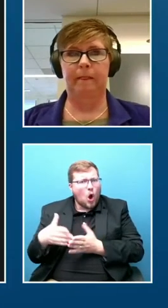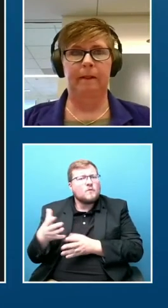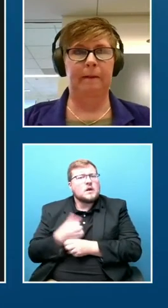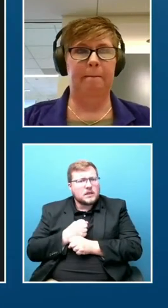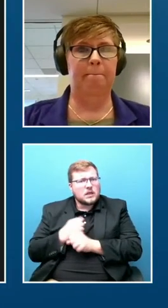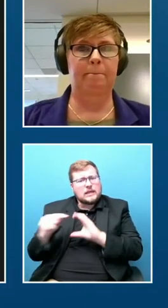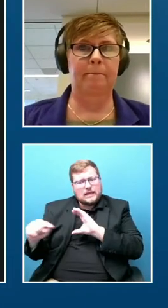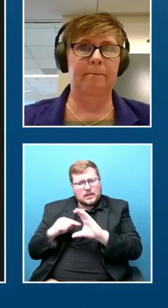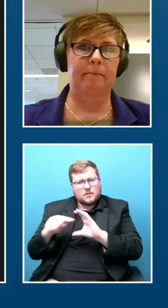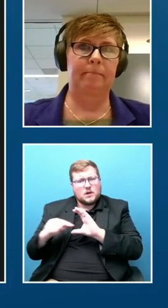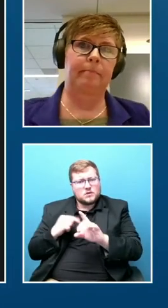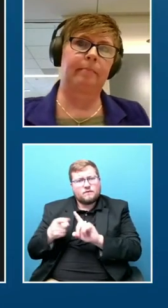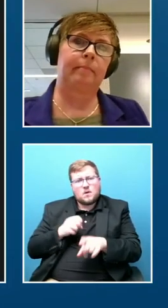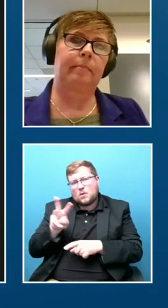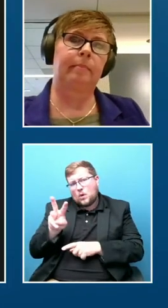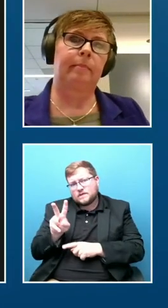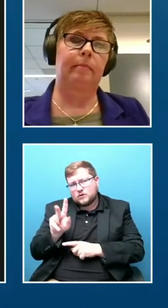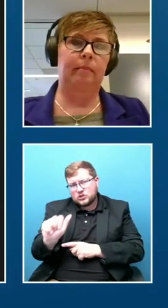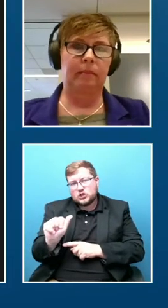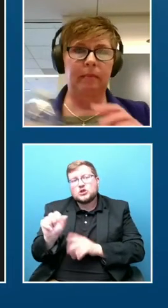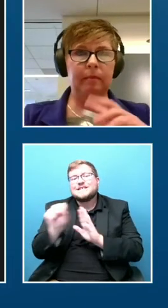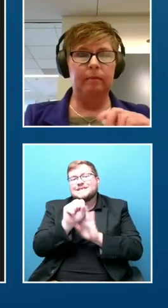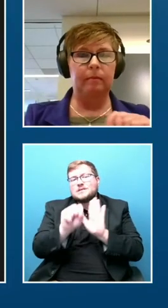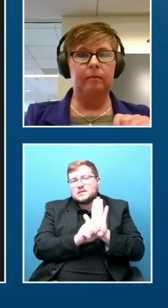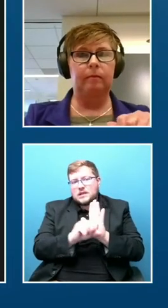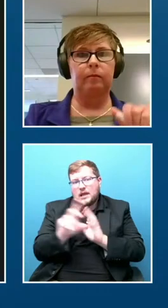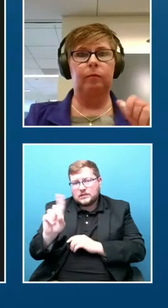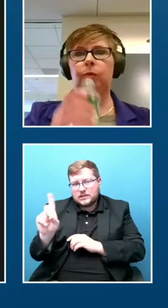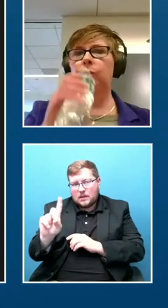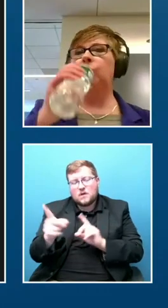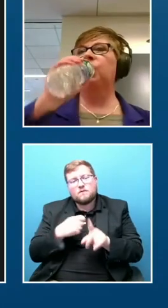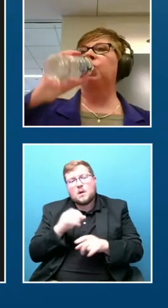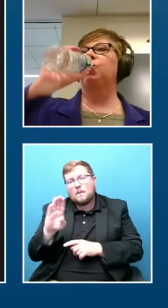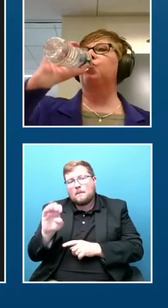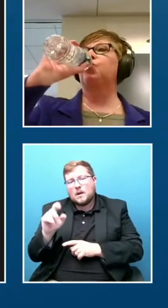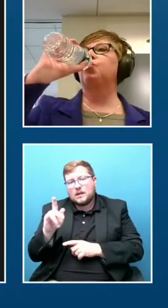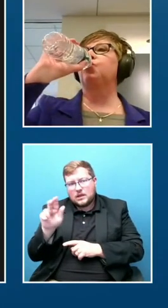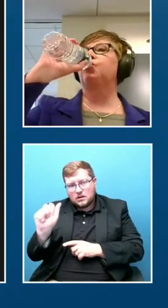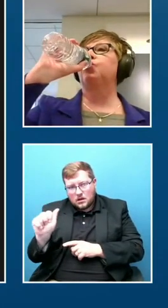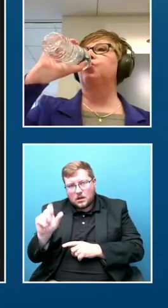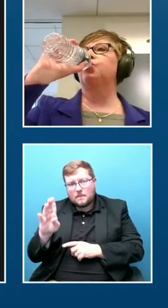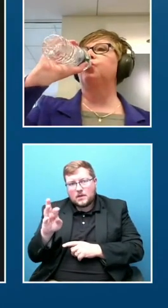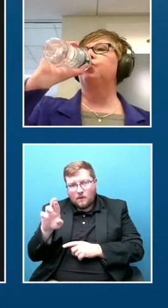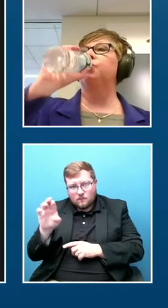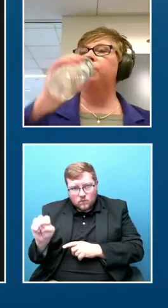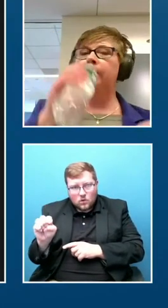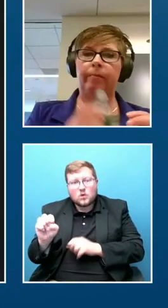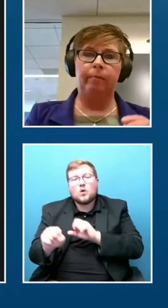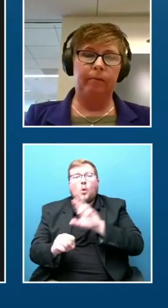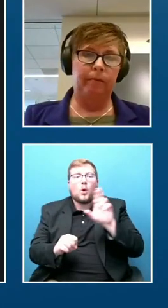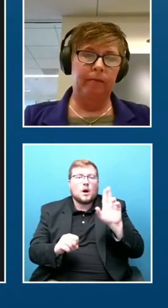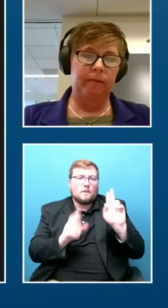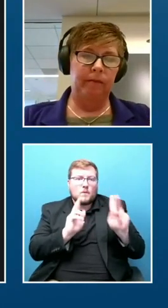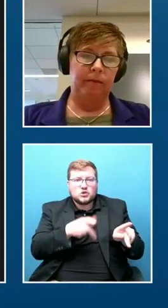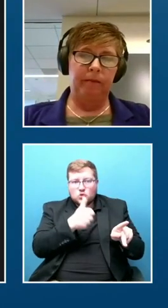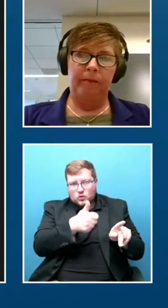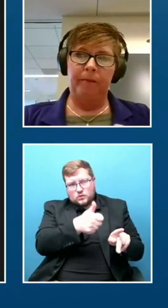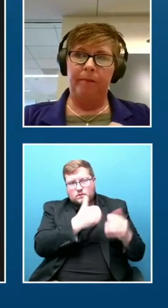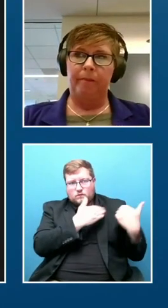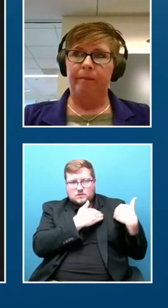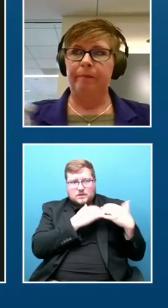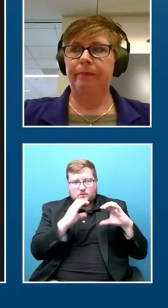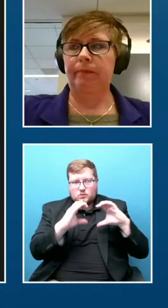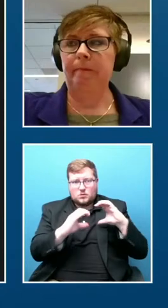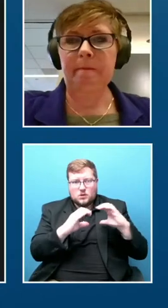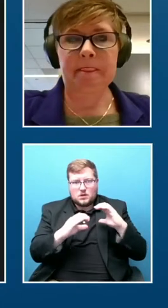Virginia State Democratic Party, either from Belinda Biafor or from the people in charge of communications. I